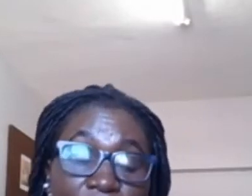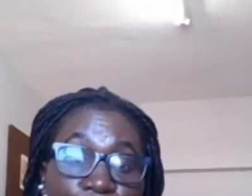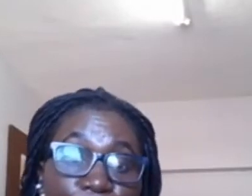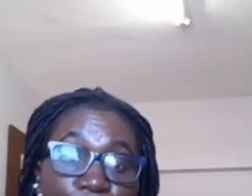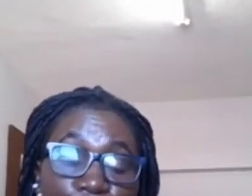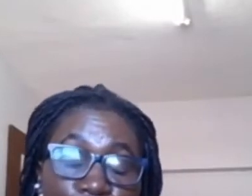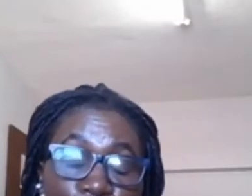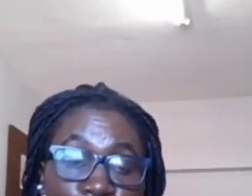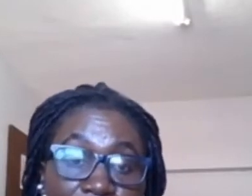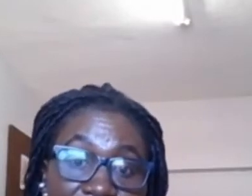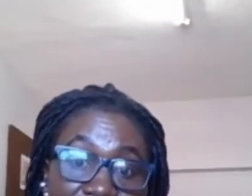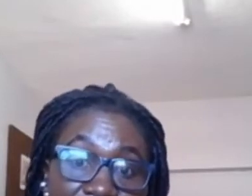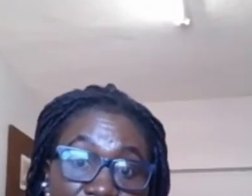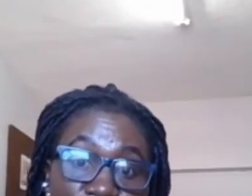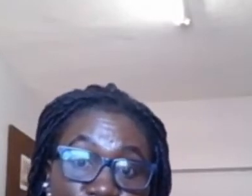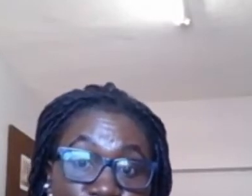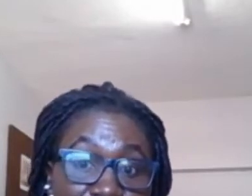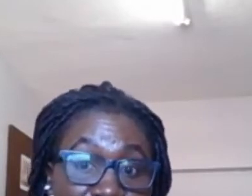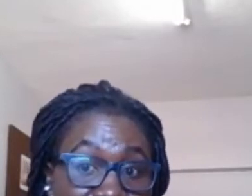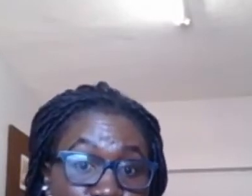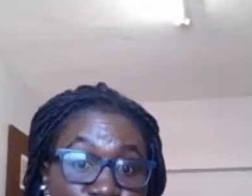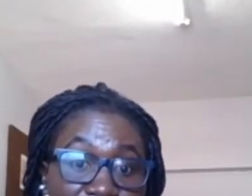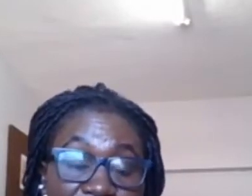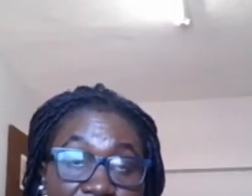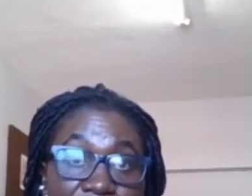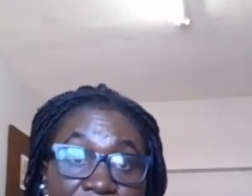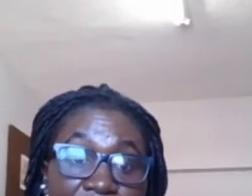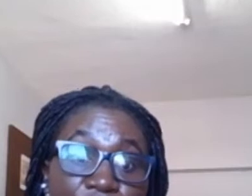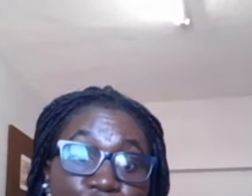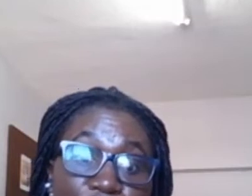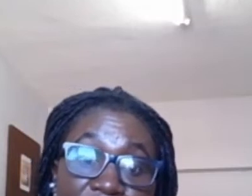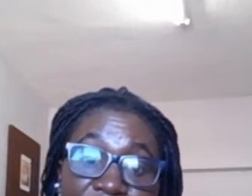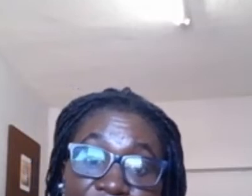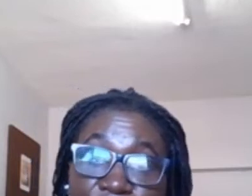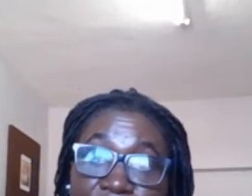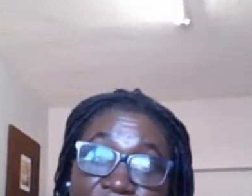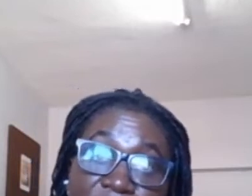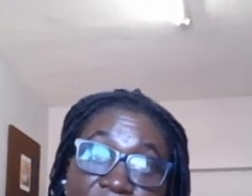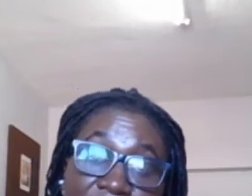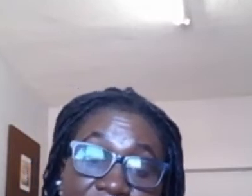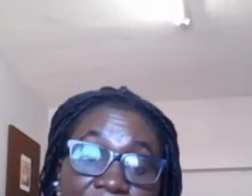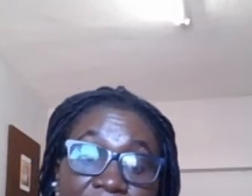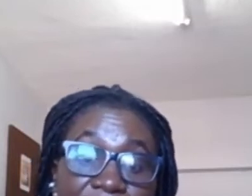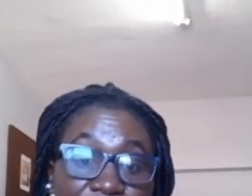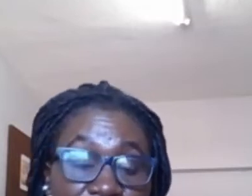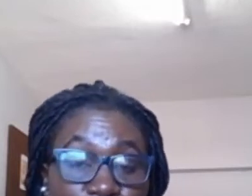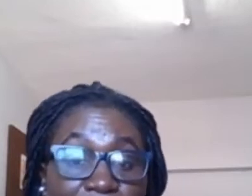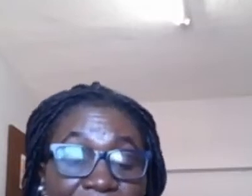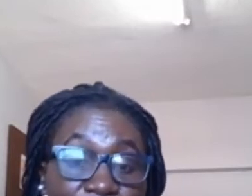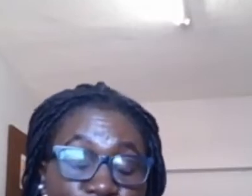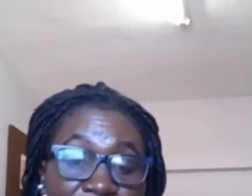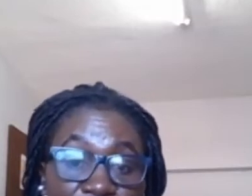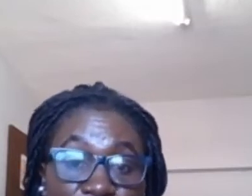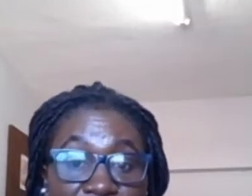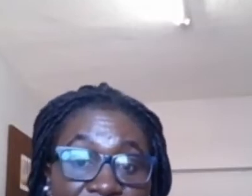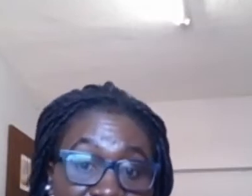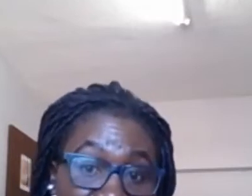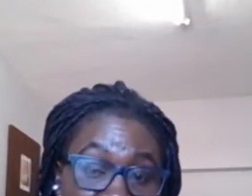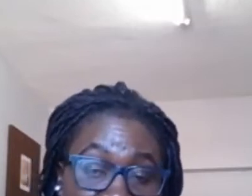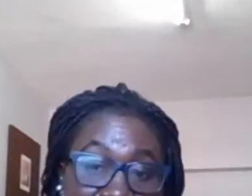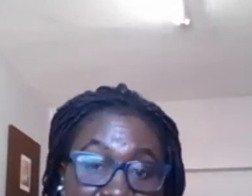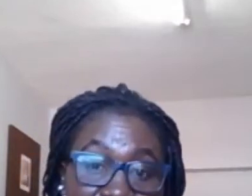here, where both local and international students come to CCF and train in various fields such as wildlife